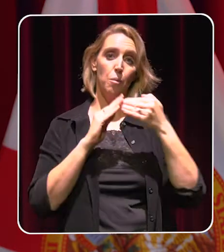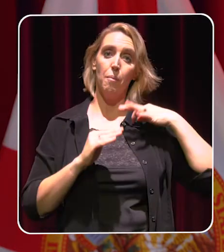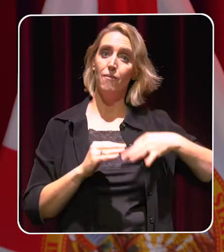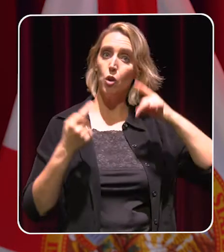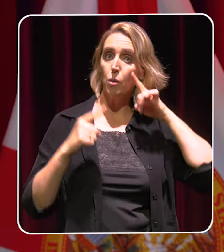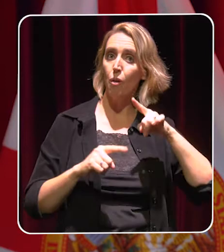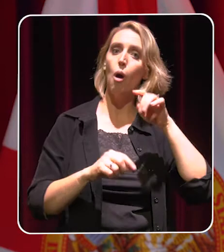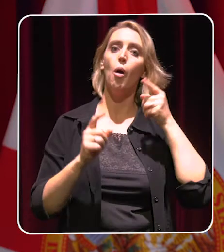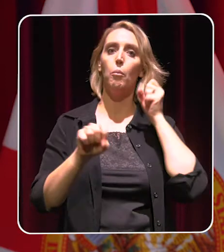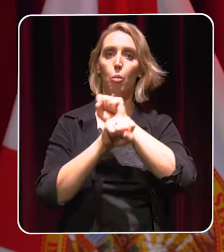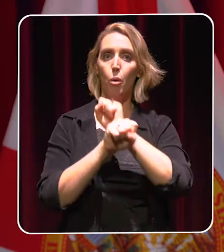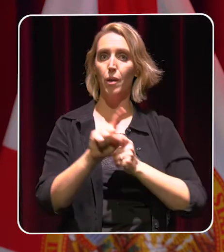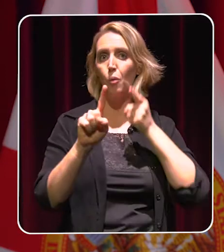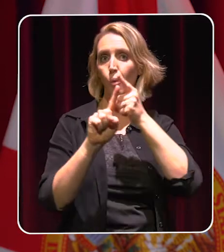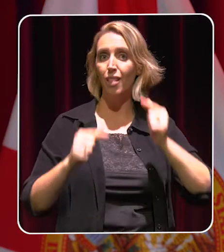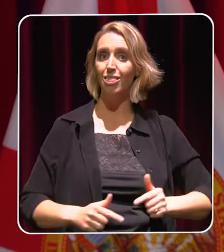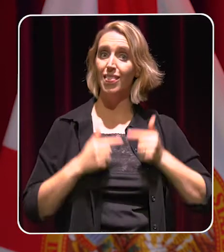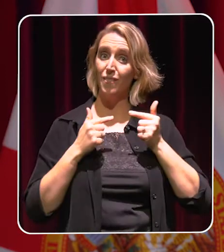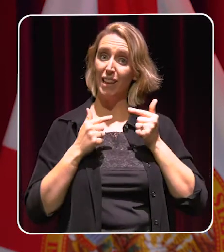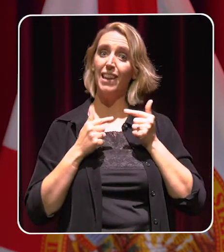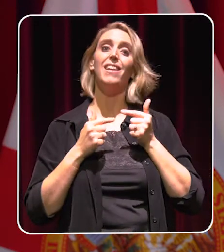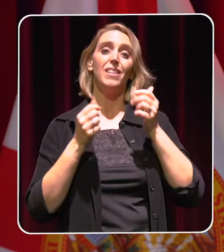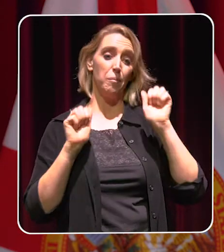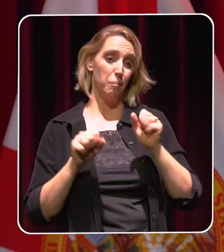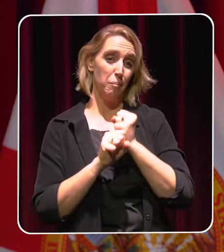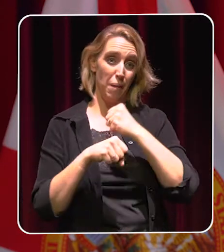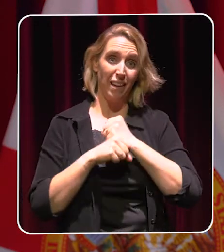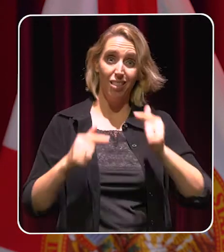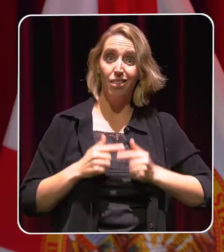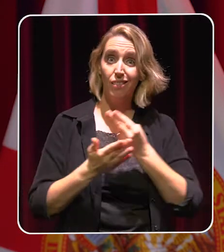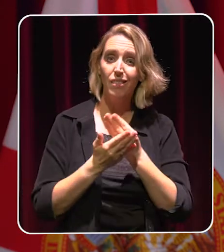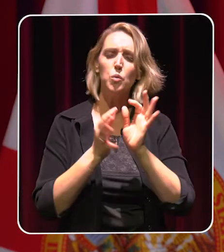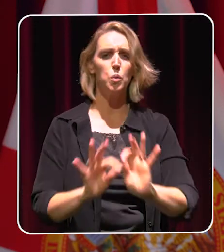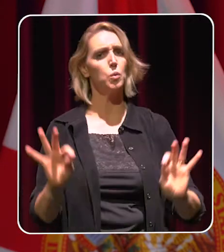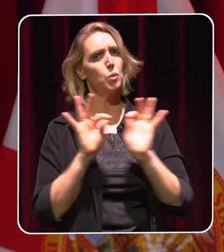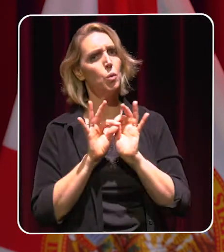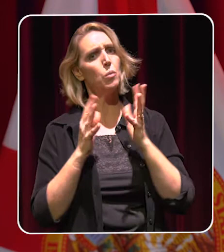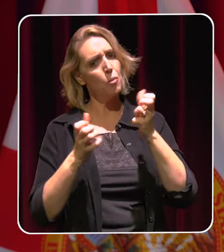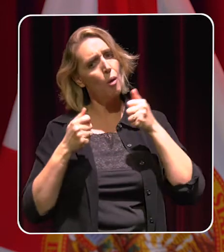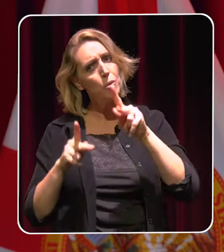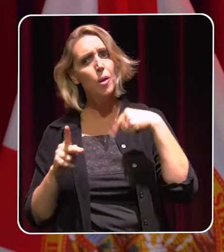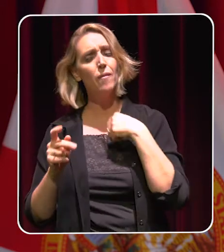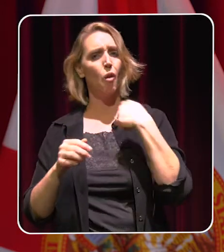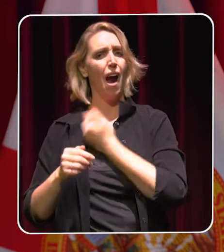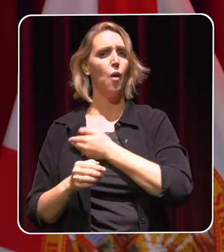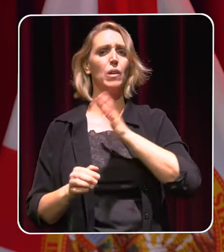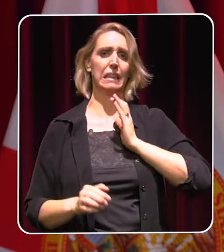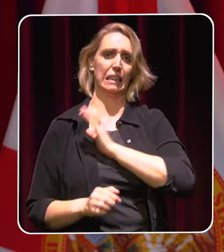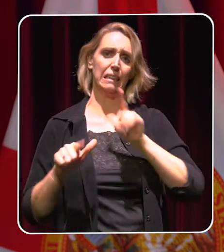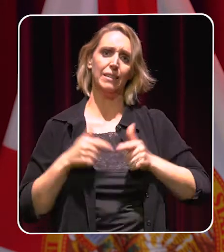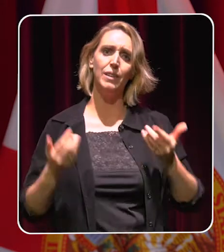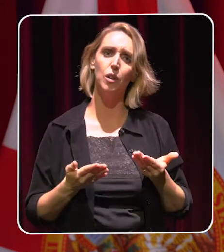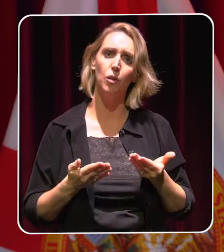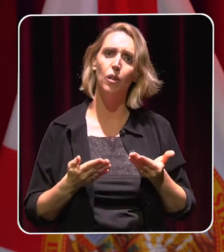employment goals, living wages, and affordability is paramount if we are to provide opportunity for our residents.